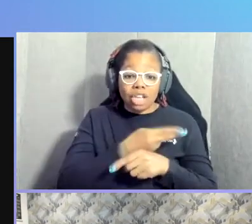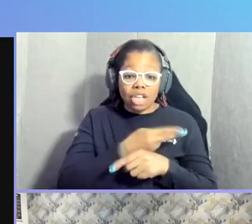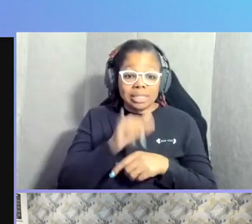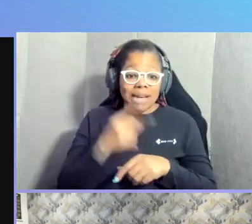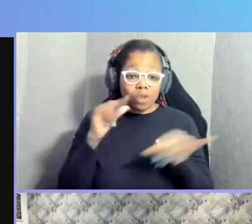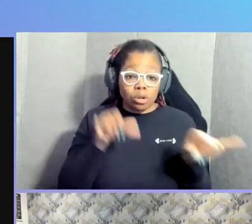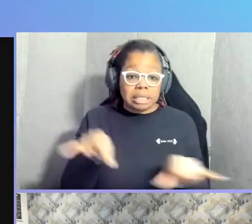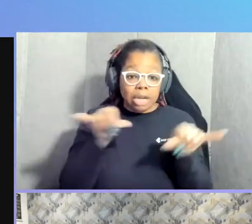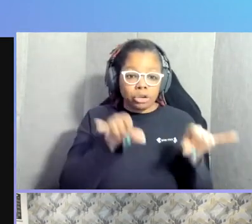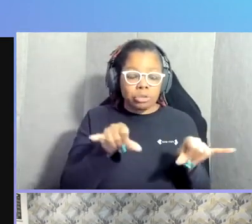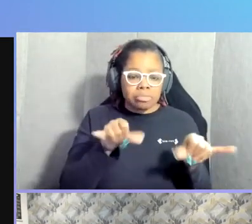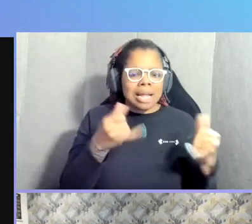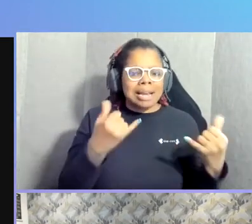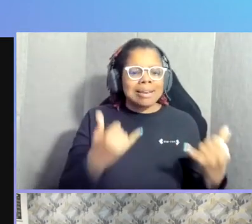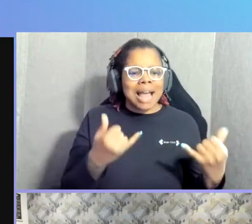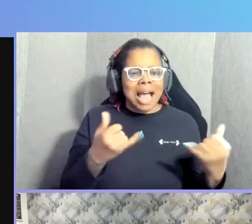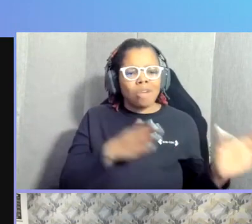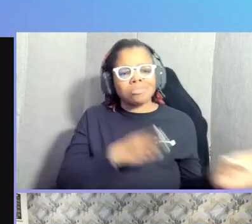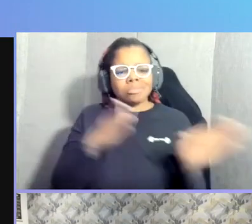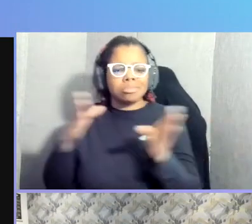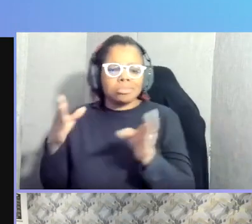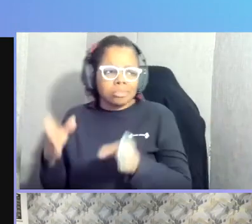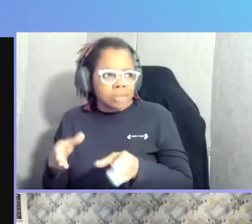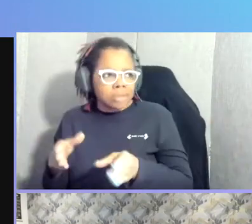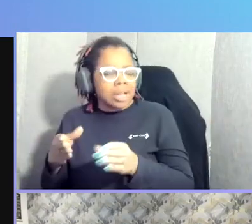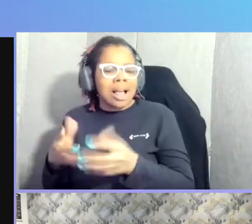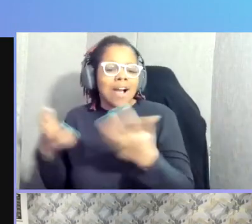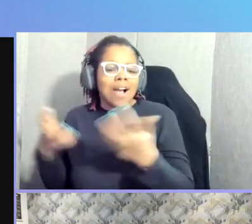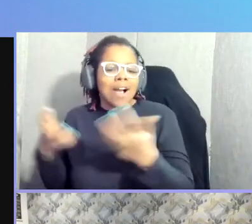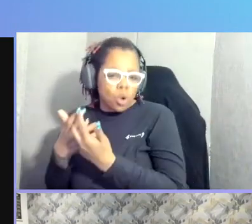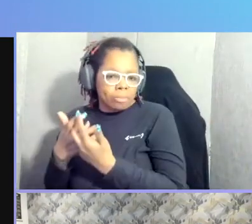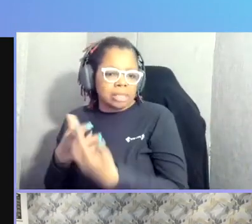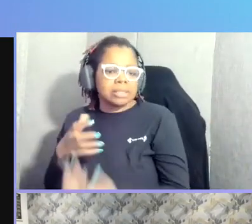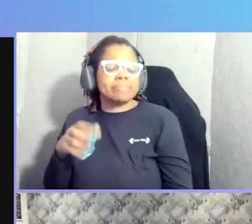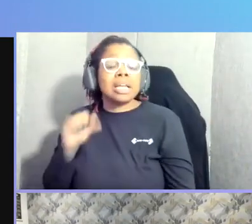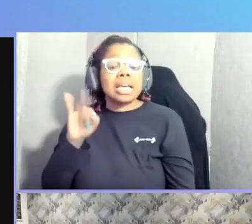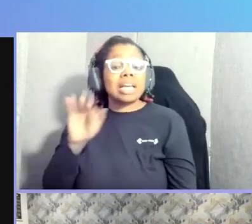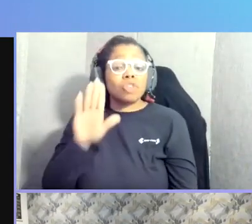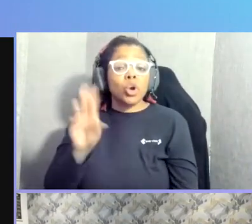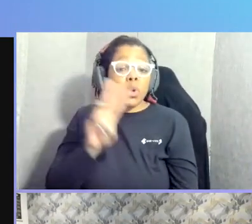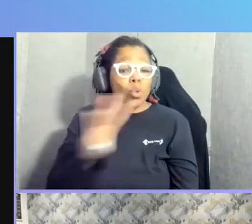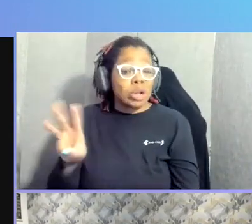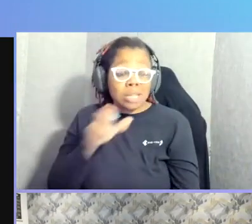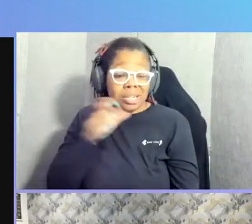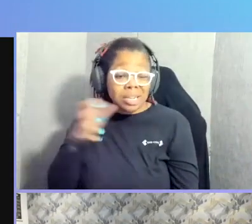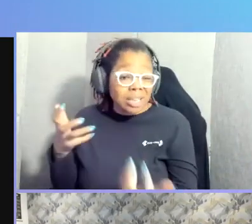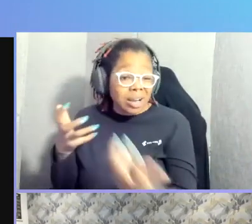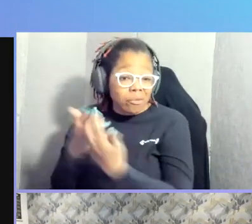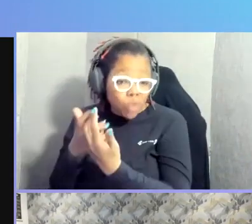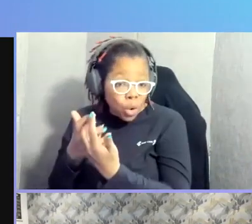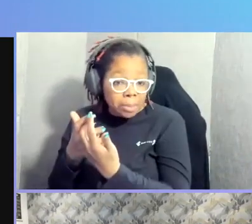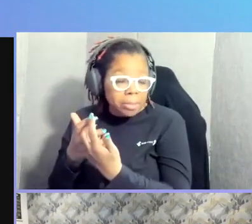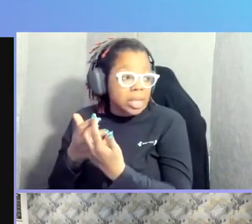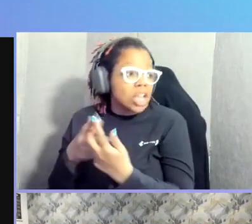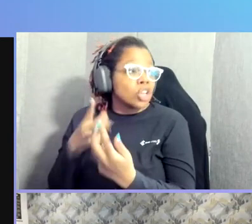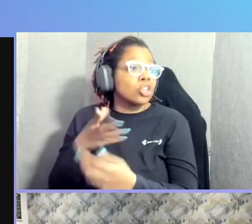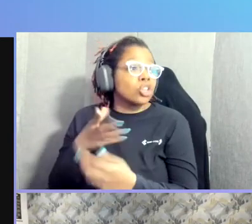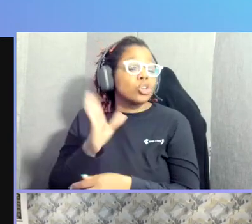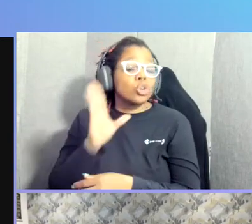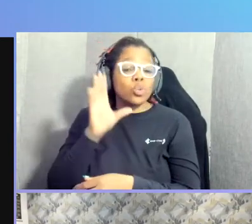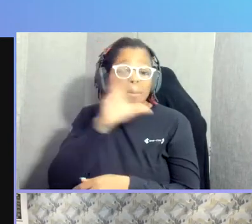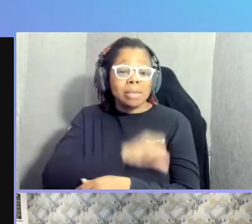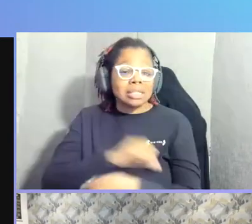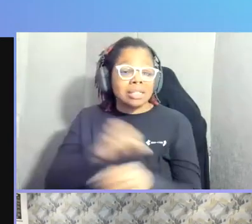standard. Let's go to the conformance side. If your website doesn't conform, you will miss out the opportunity